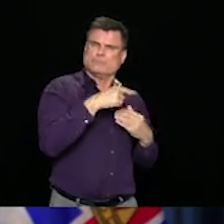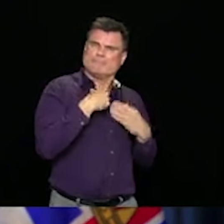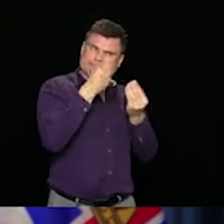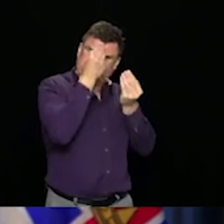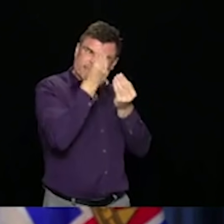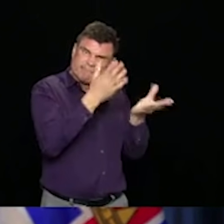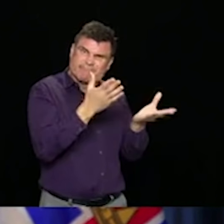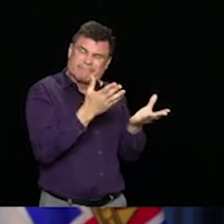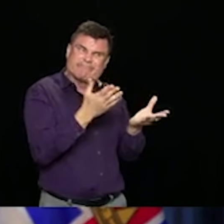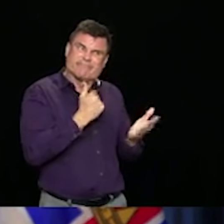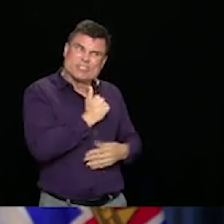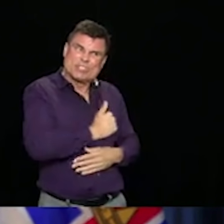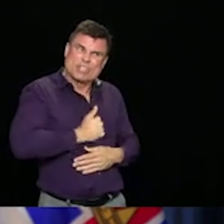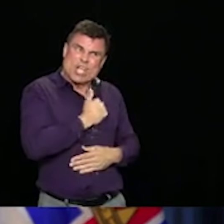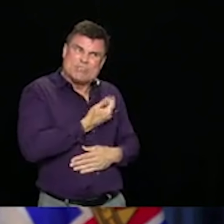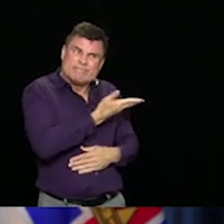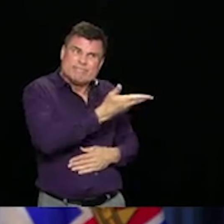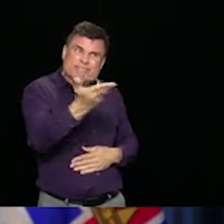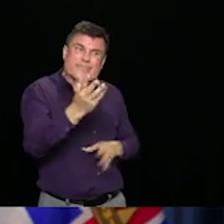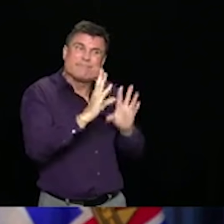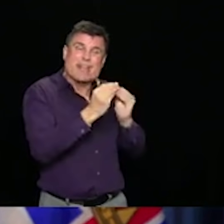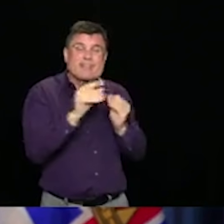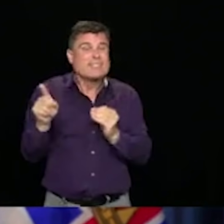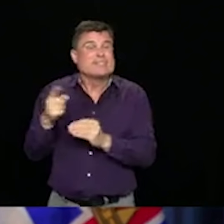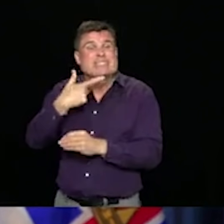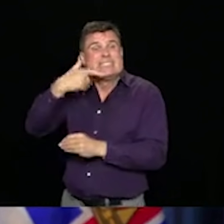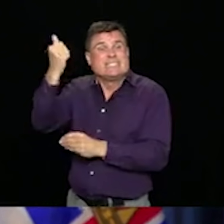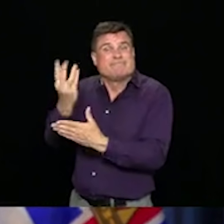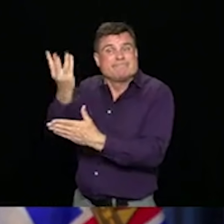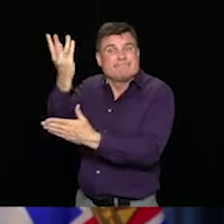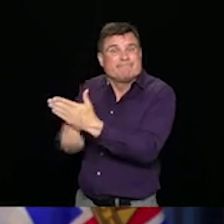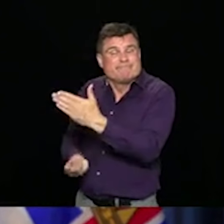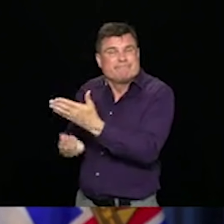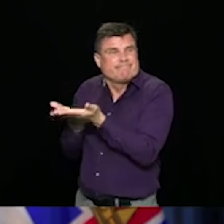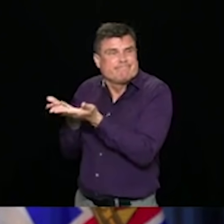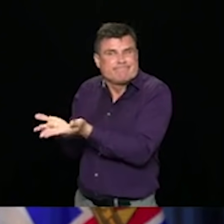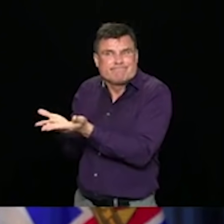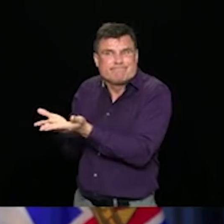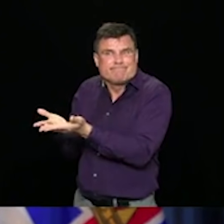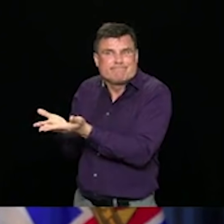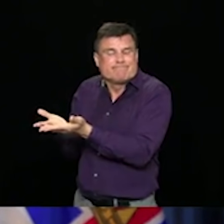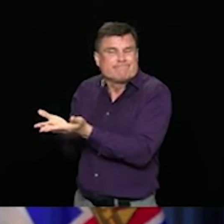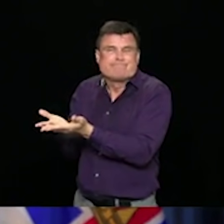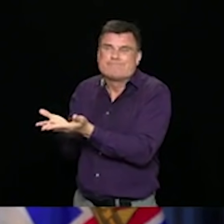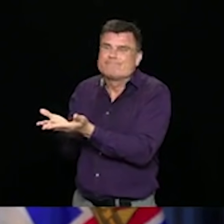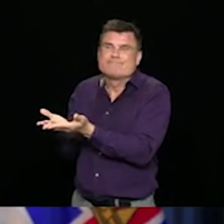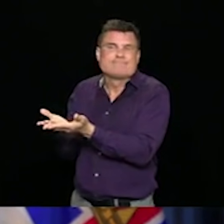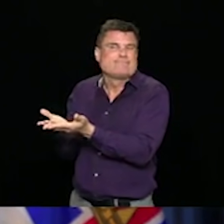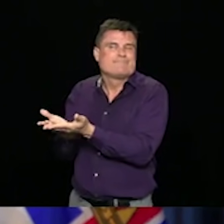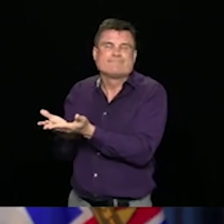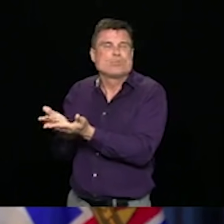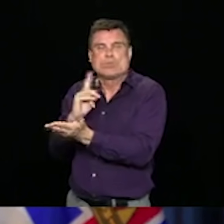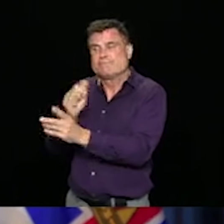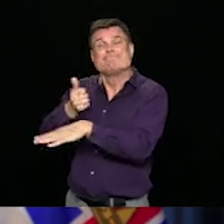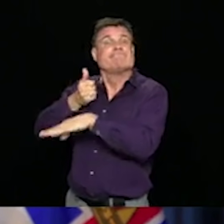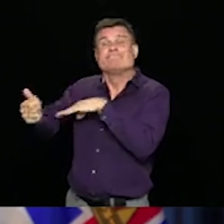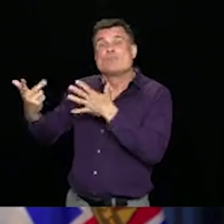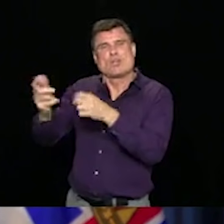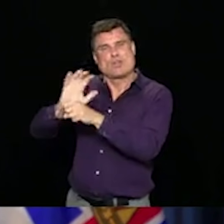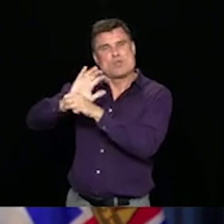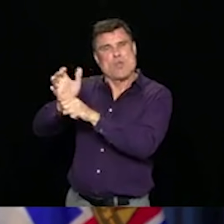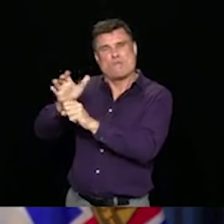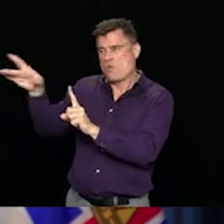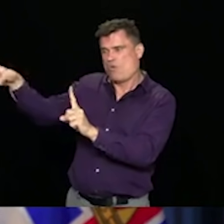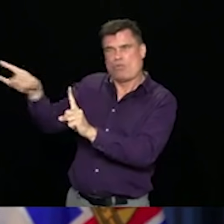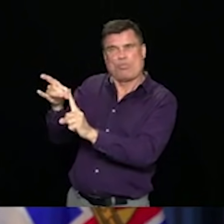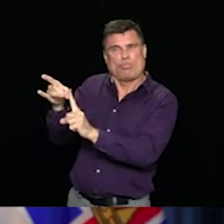our condolences, our solidarity with the sorrow of people who have lost loved ones to COVID-19, and